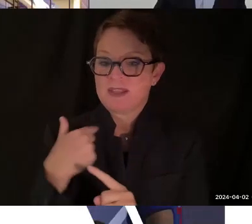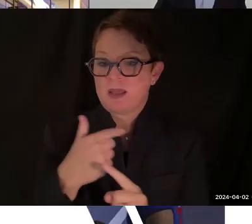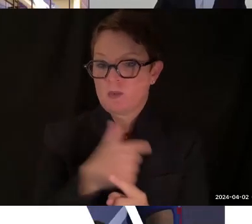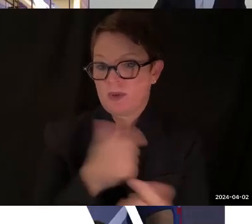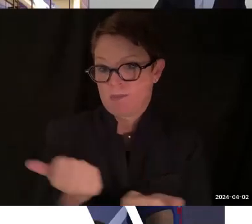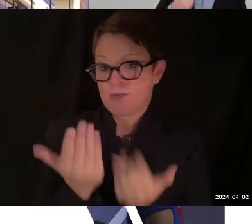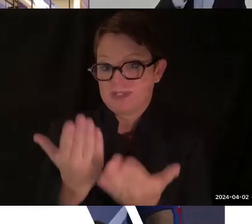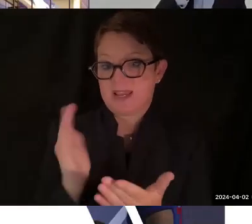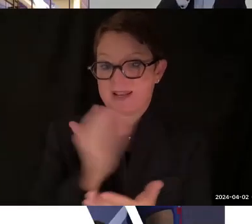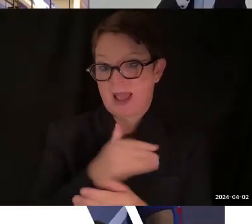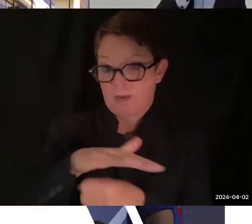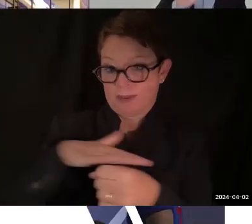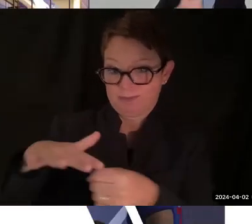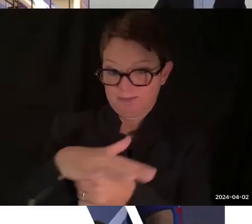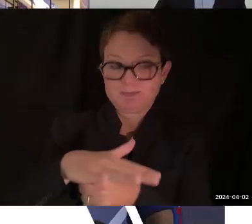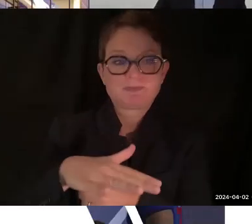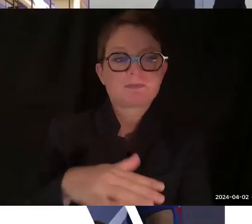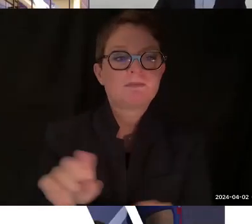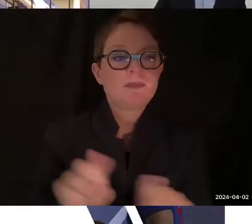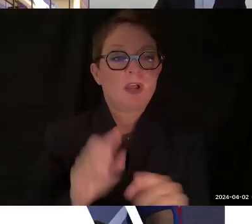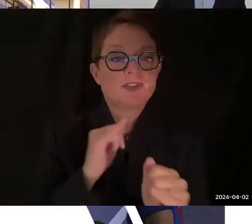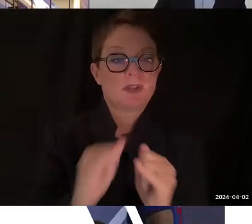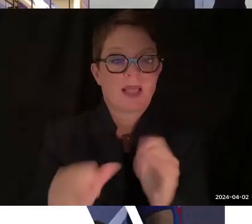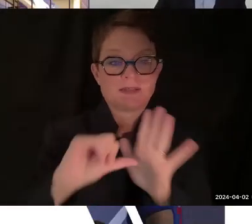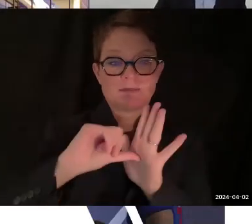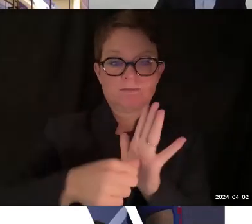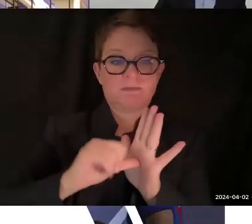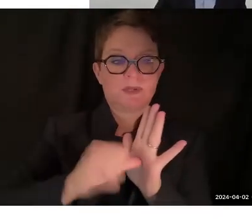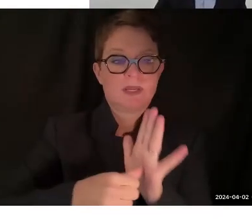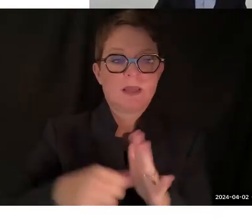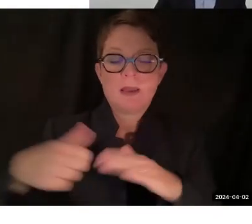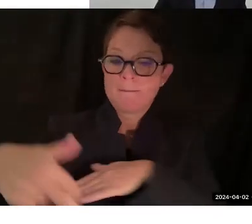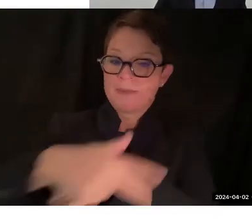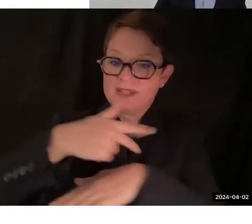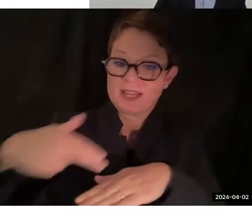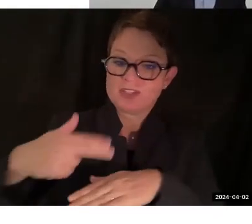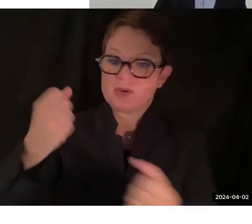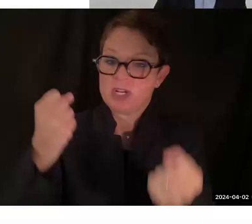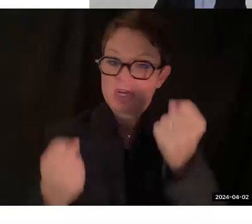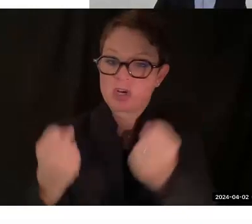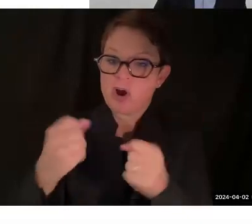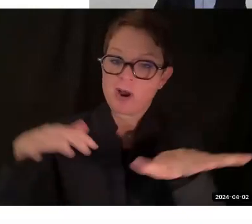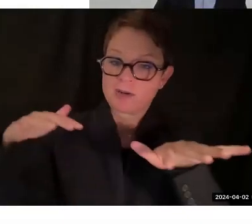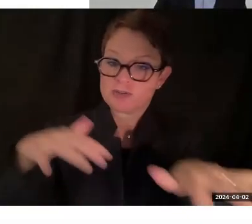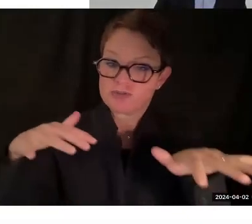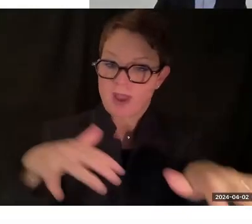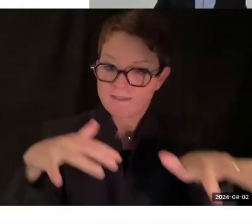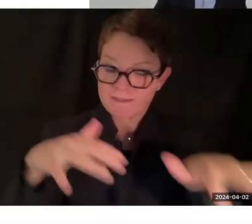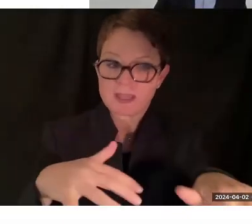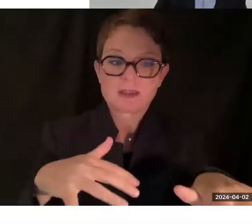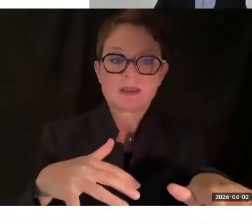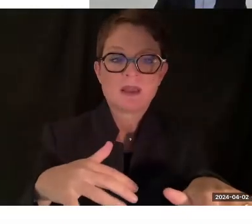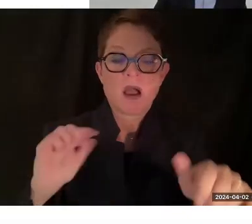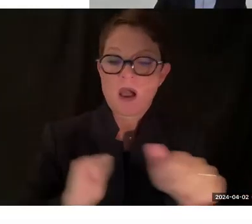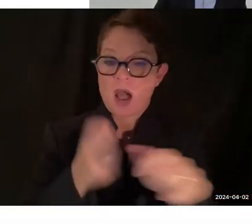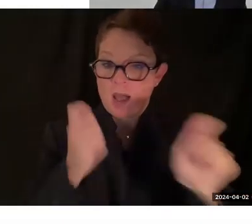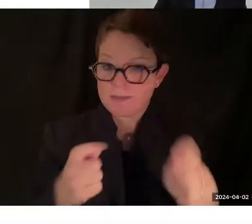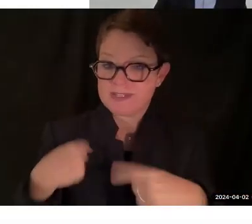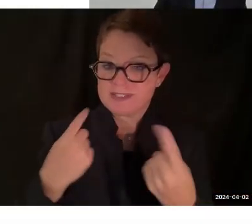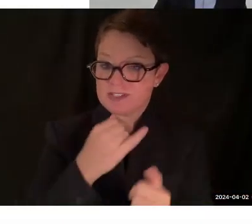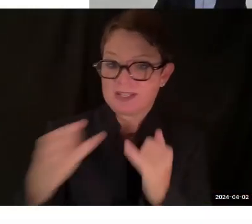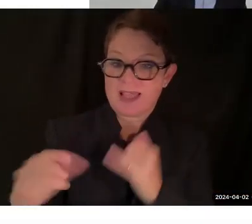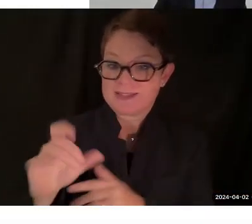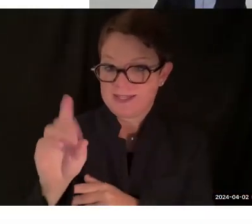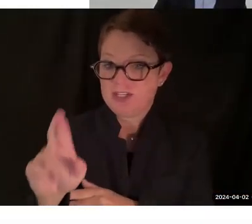presents. And lastly, we're also going to be able to highlight pedestrian auto traffic assessment updates since our last